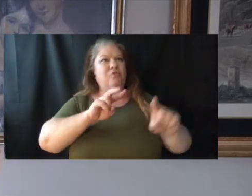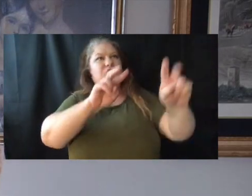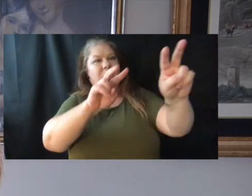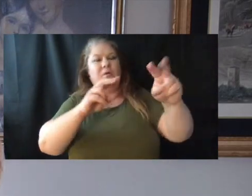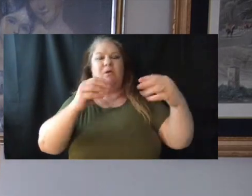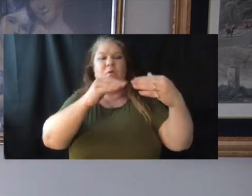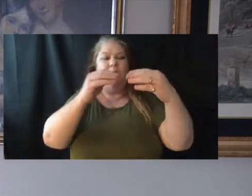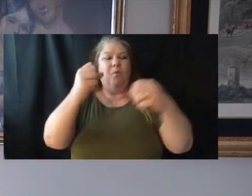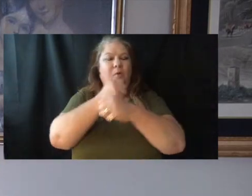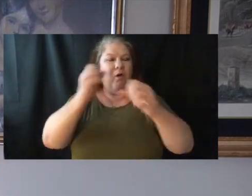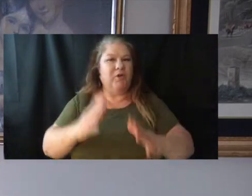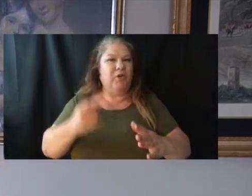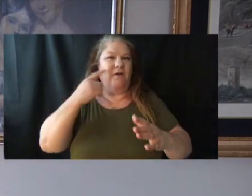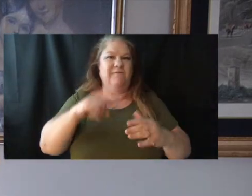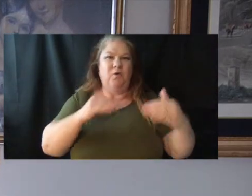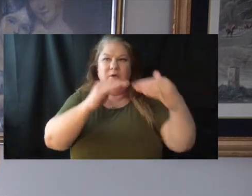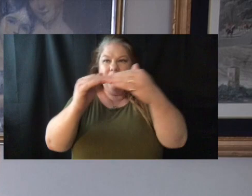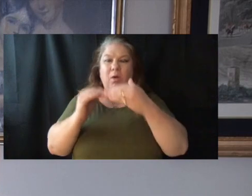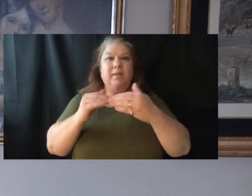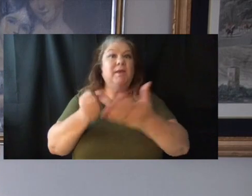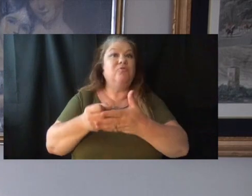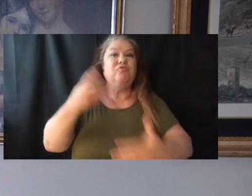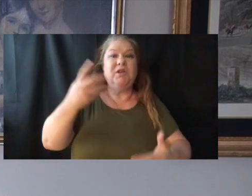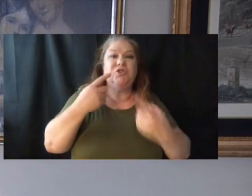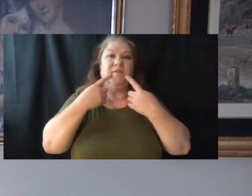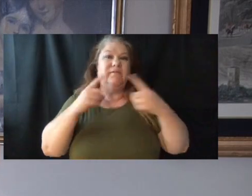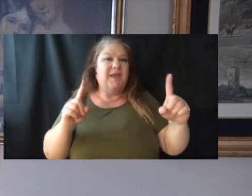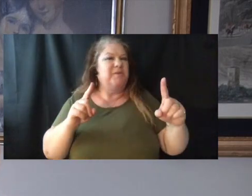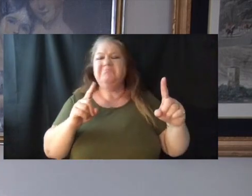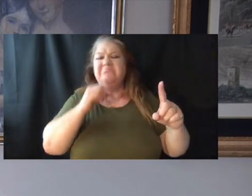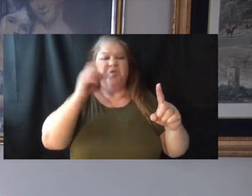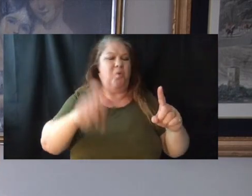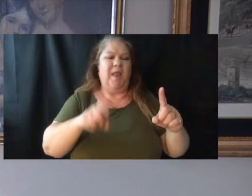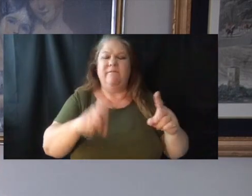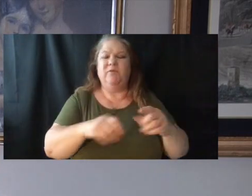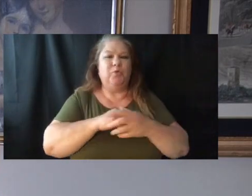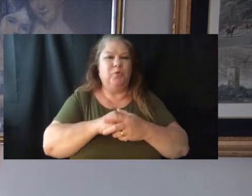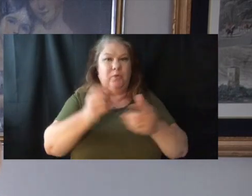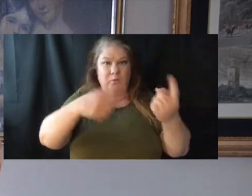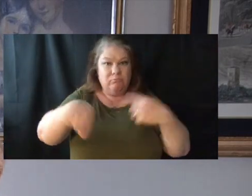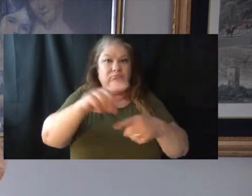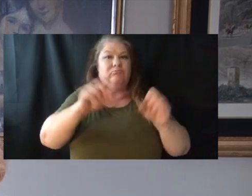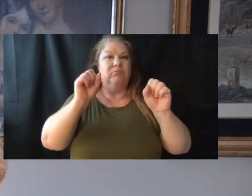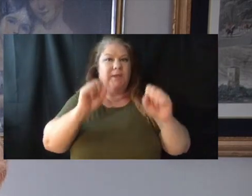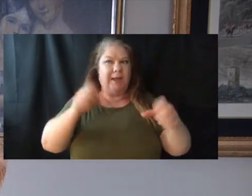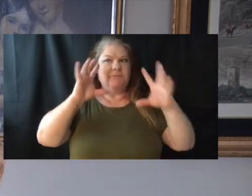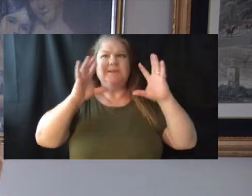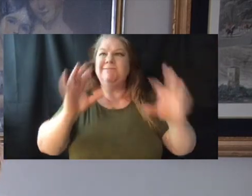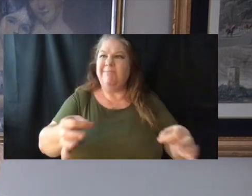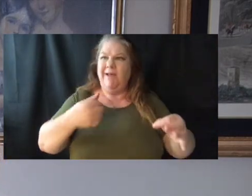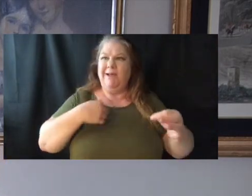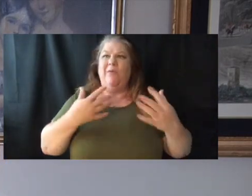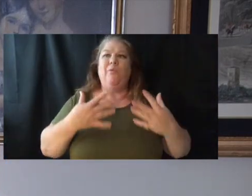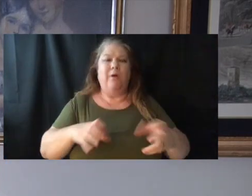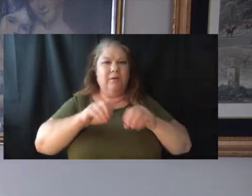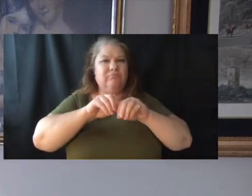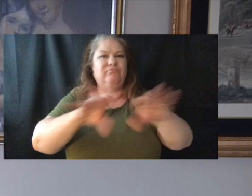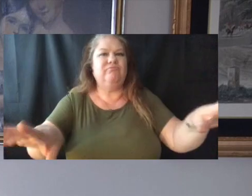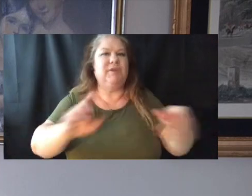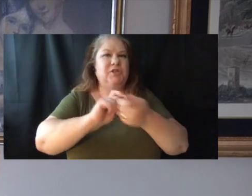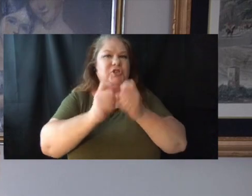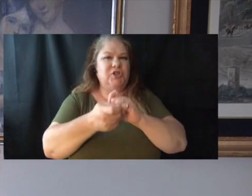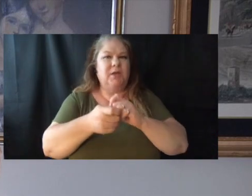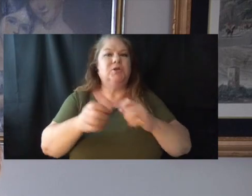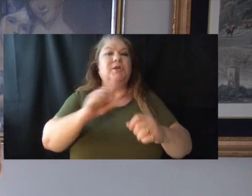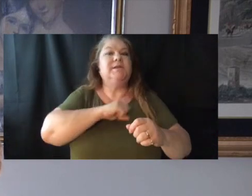equality. Even if you're not rich or famous, you too can make a choice to make a difference. United States Senator